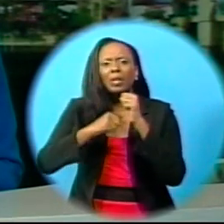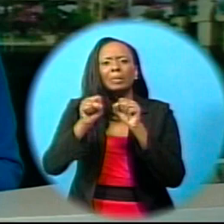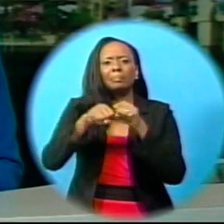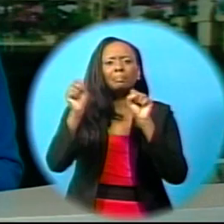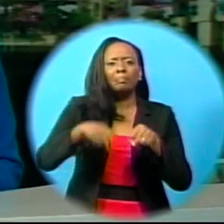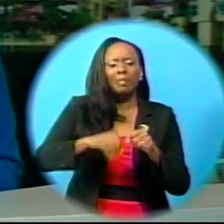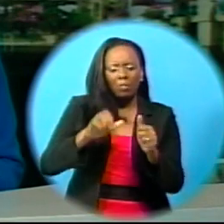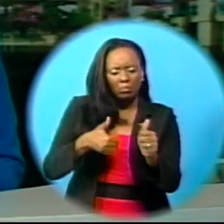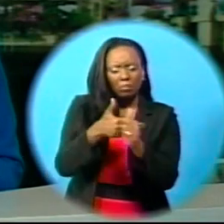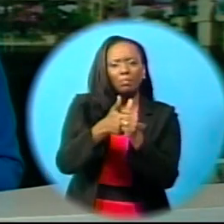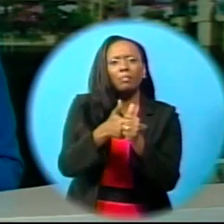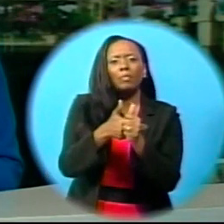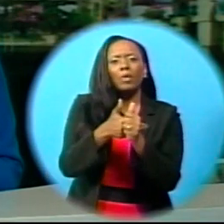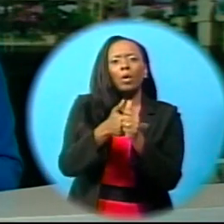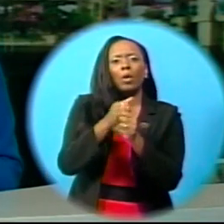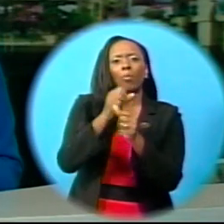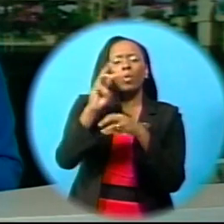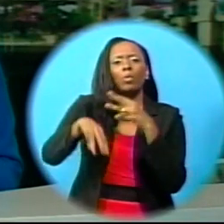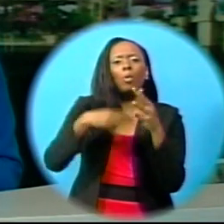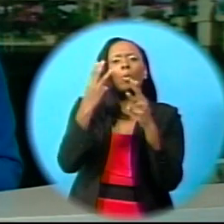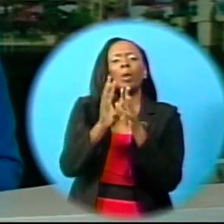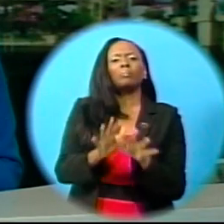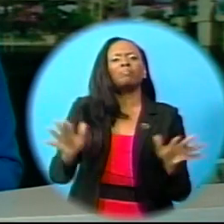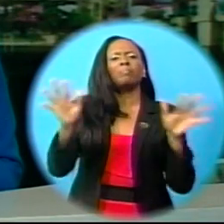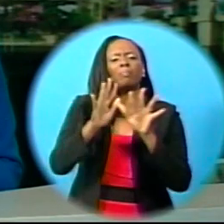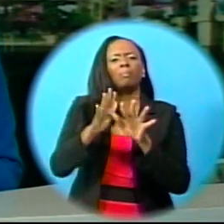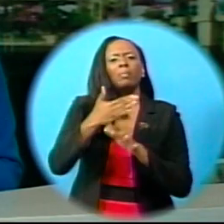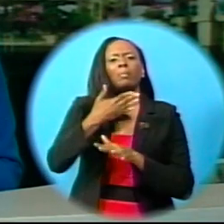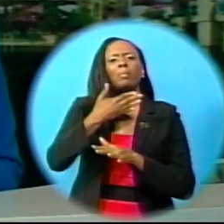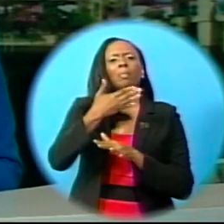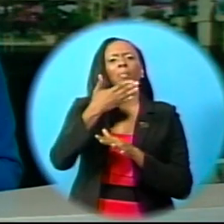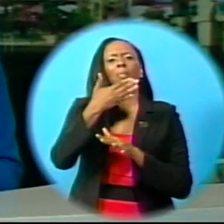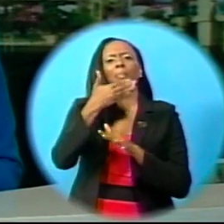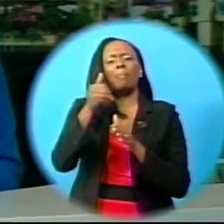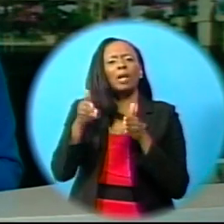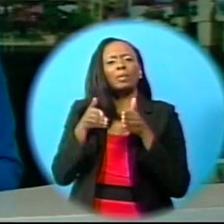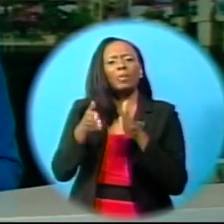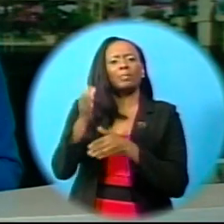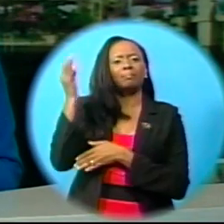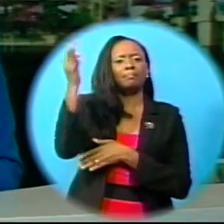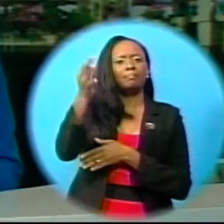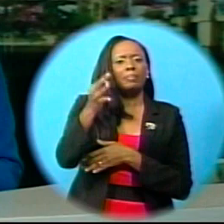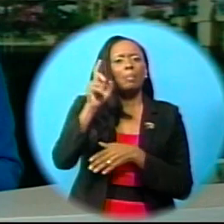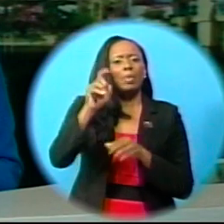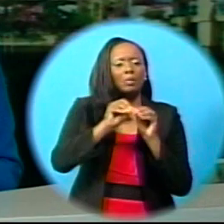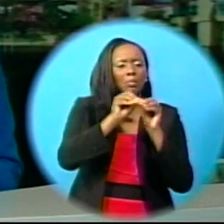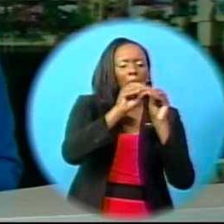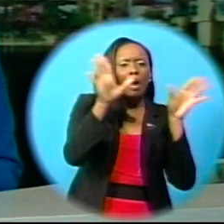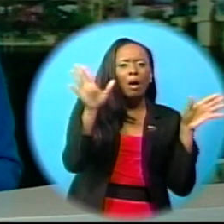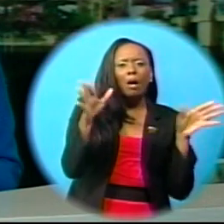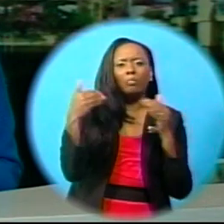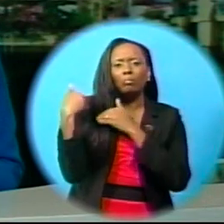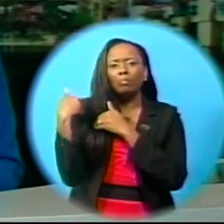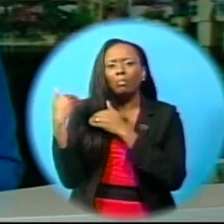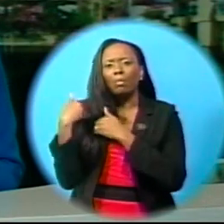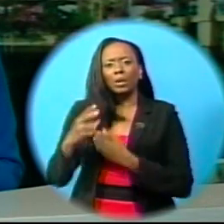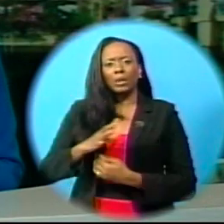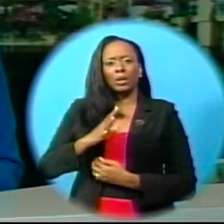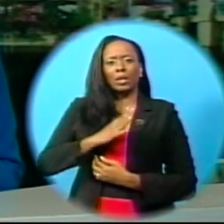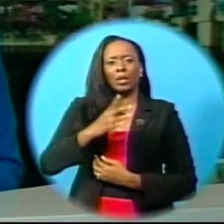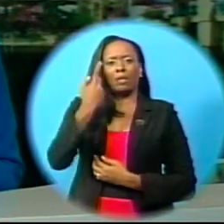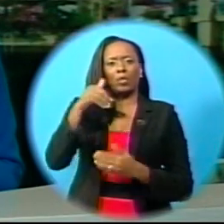best practices. To achieve this, Ms. Worrell explains there must be greater transparency, accountability, and integrity